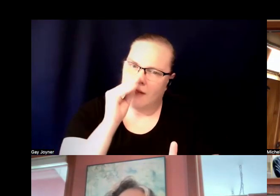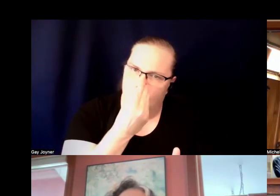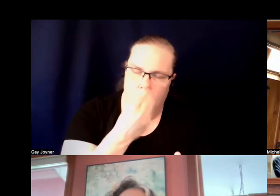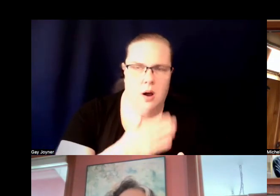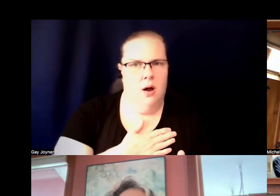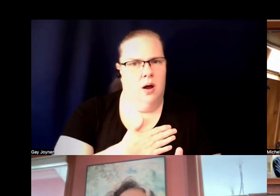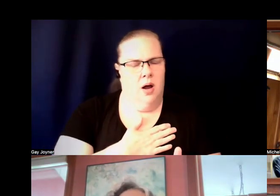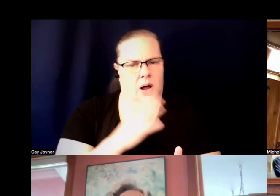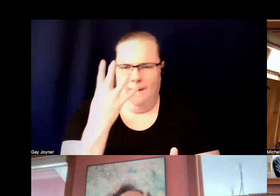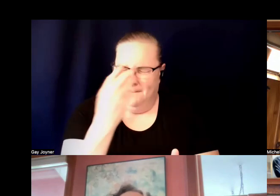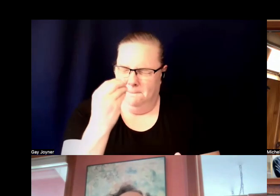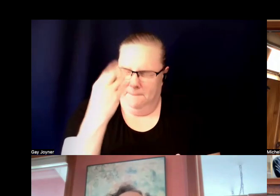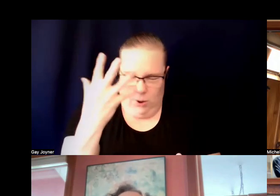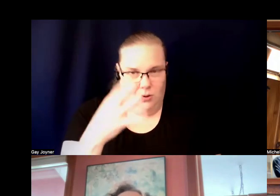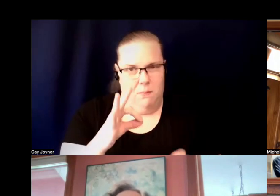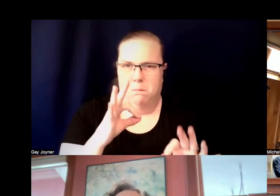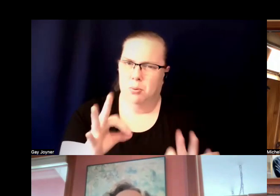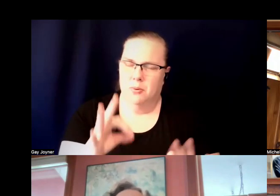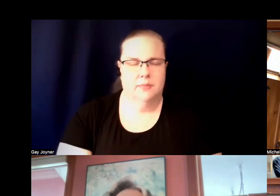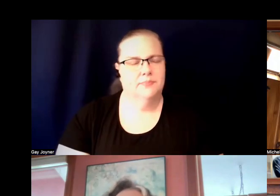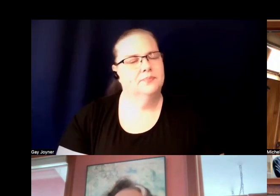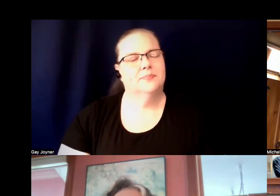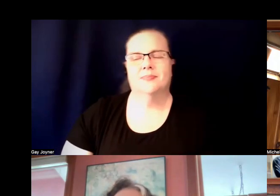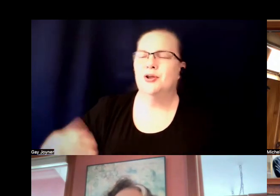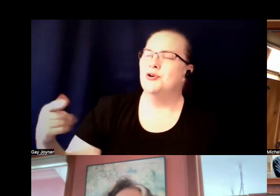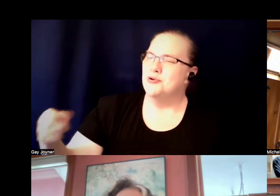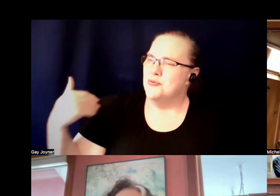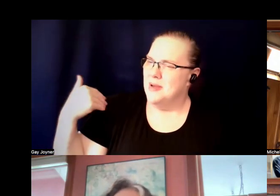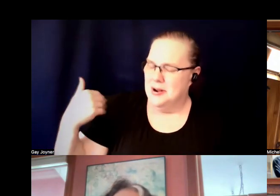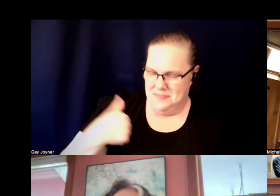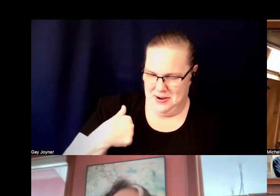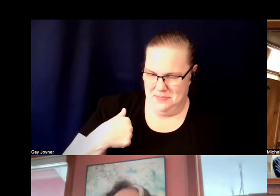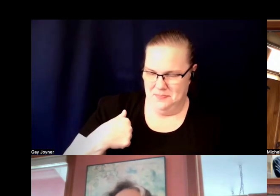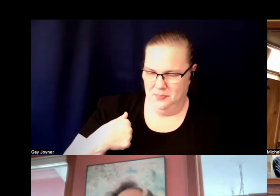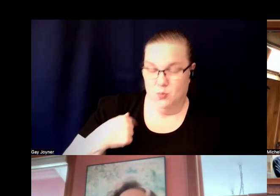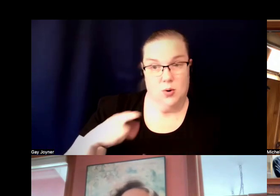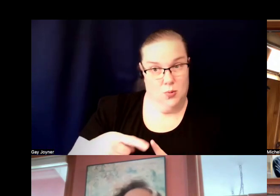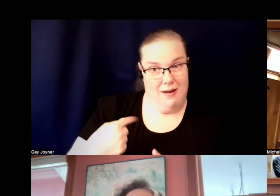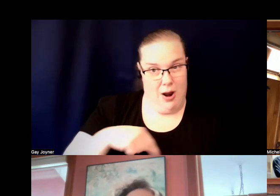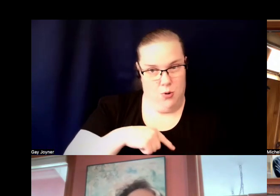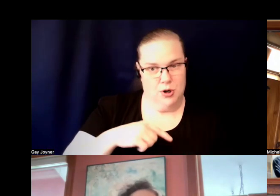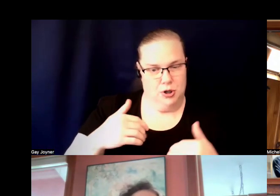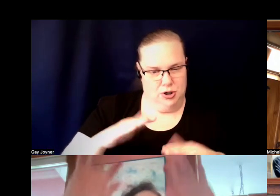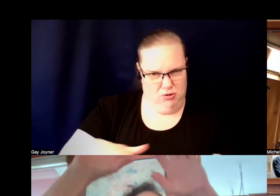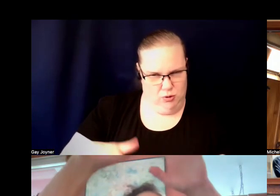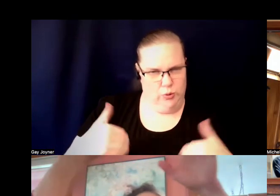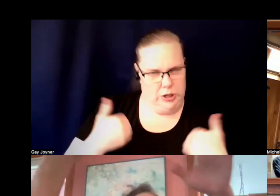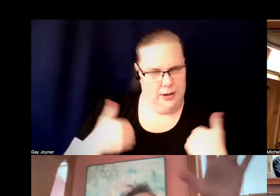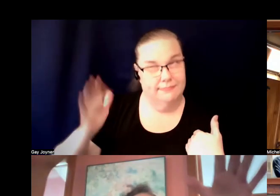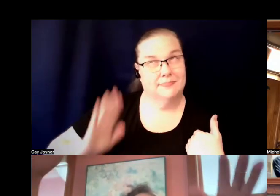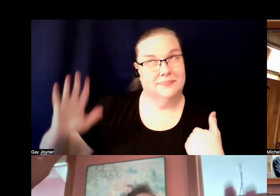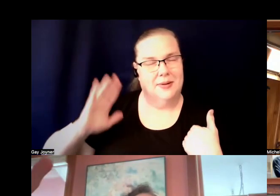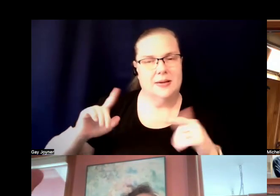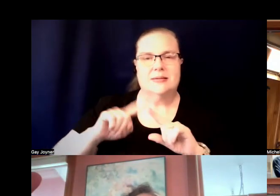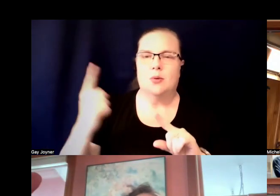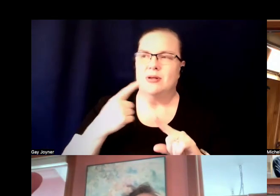Mm. You're reminding me when we had children many moons ago, someone suggested to me that I hang